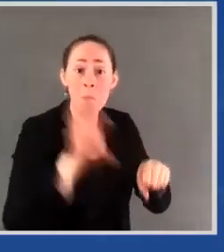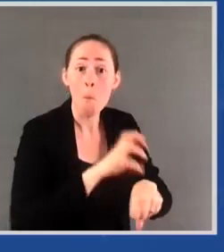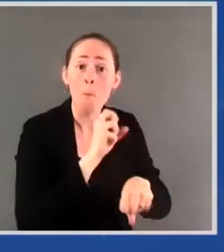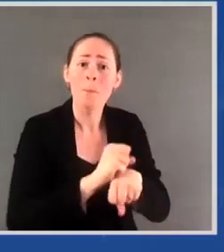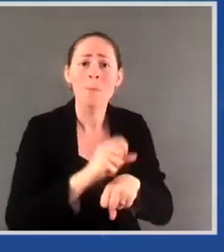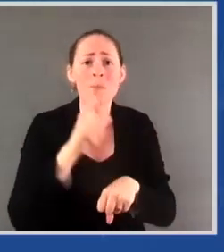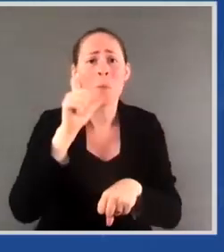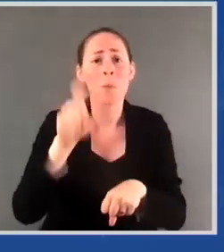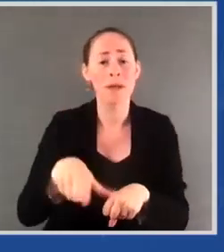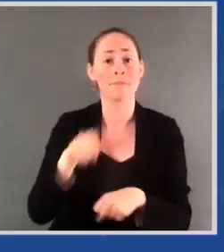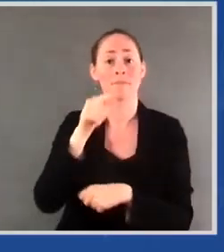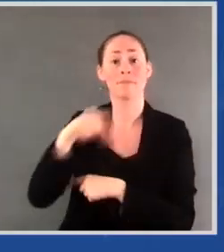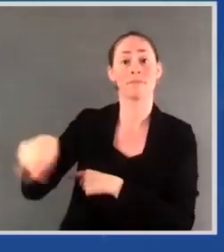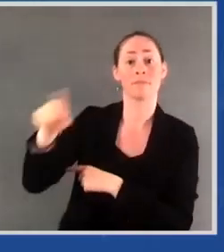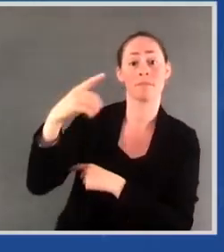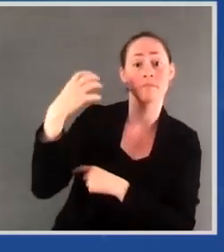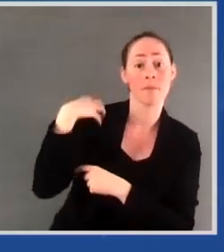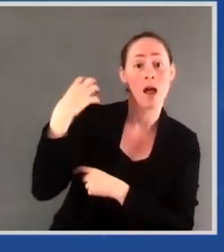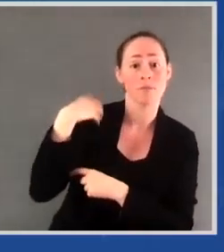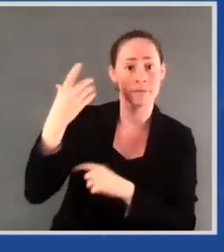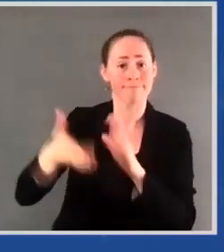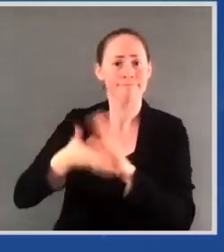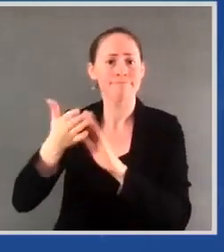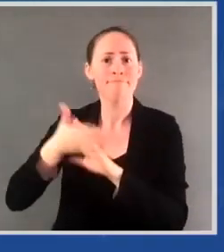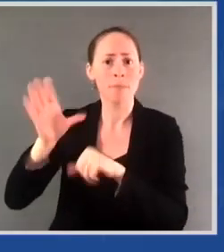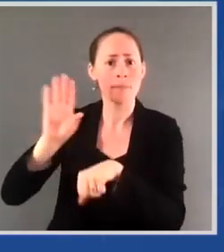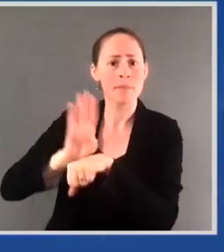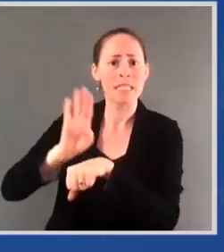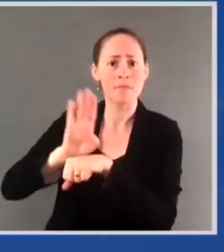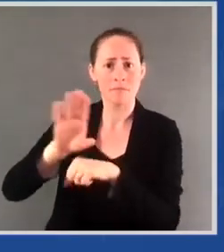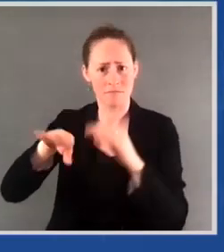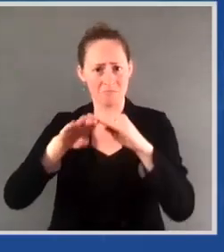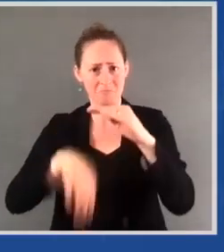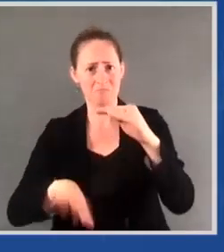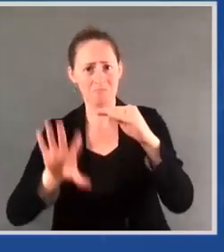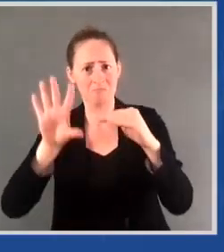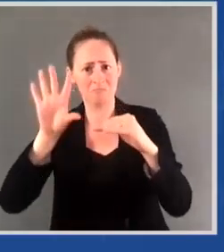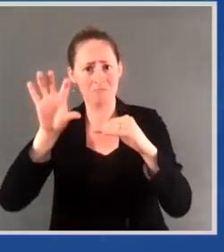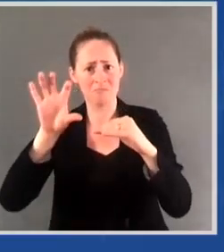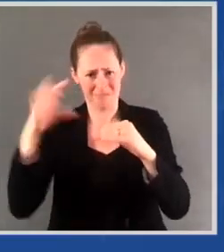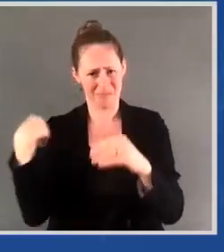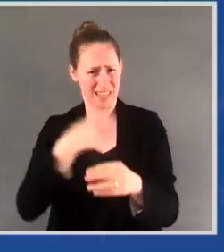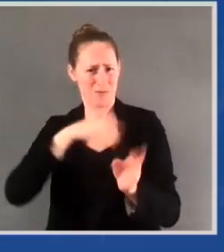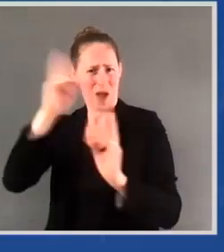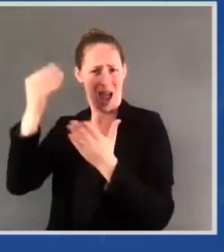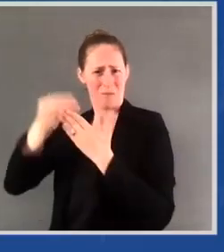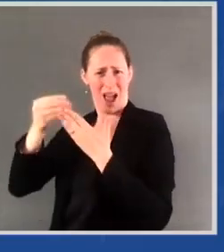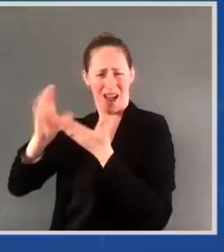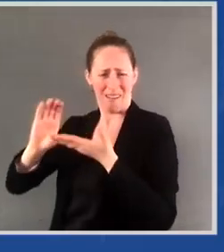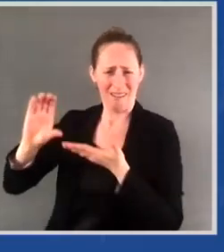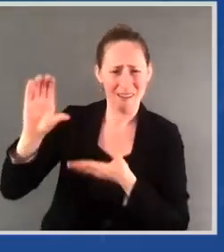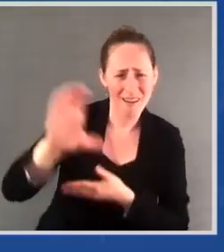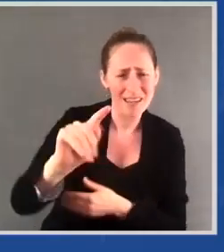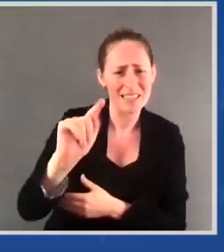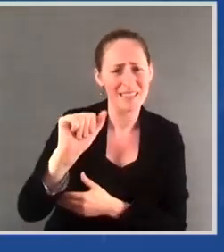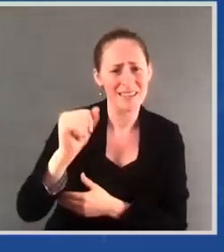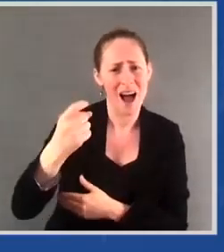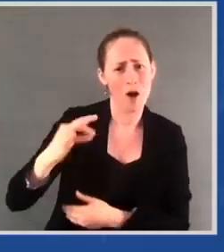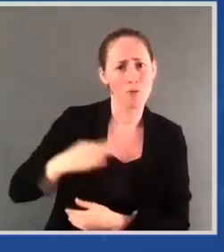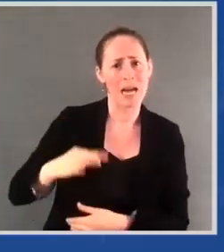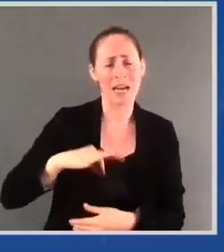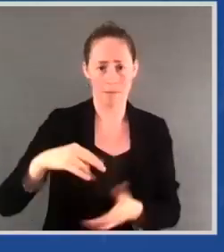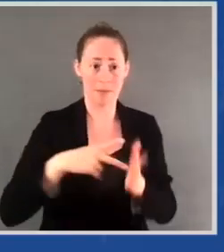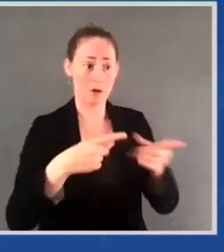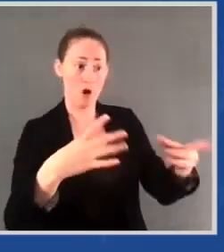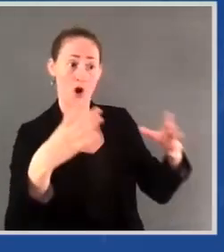500 employees, the federal government is providing you a tax credit to give your workers paid time off to get